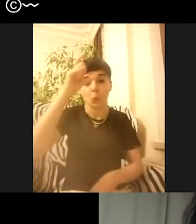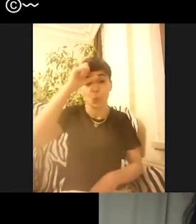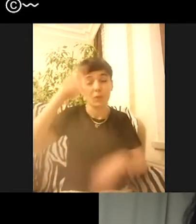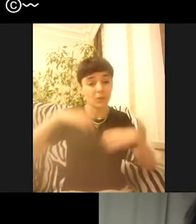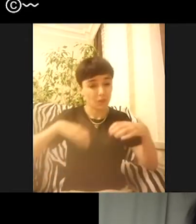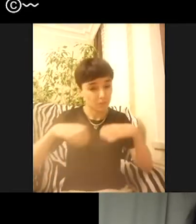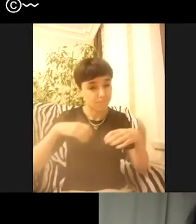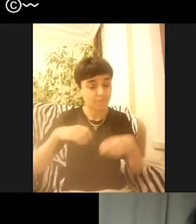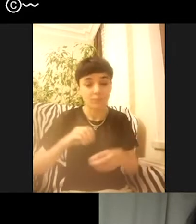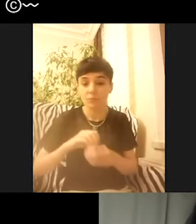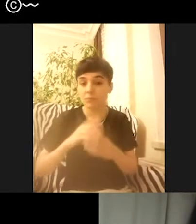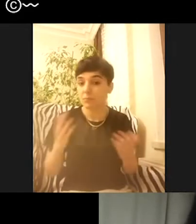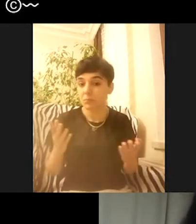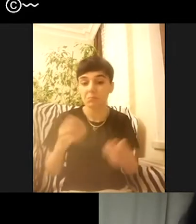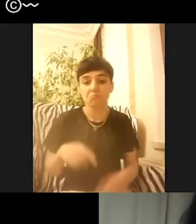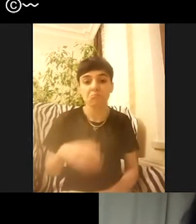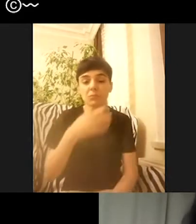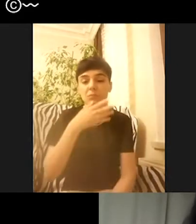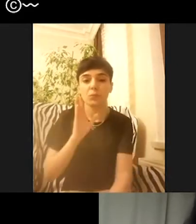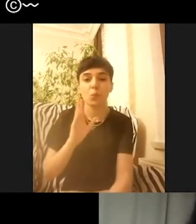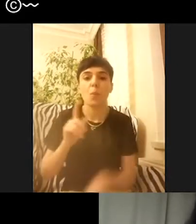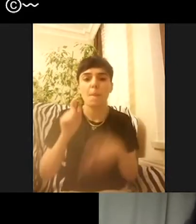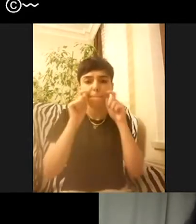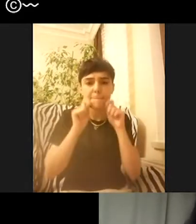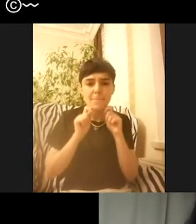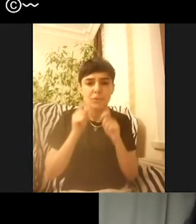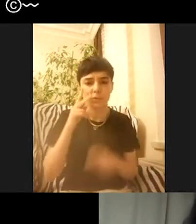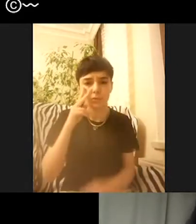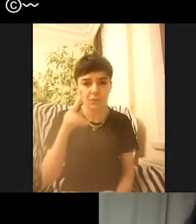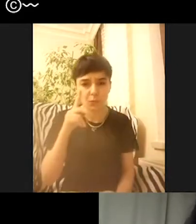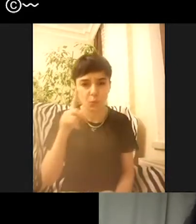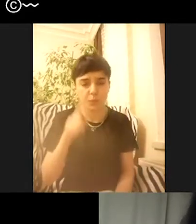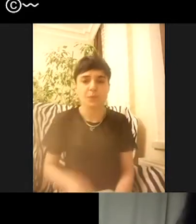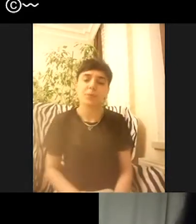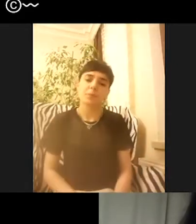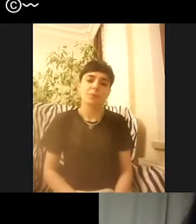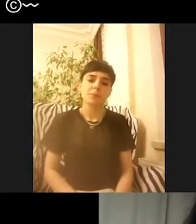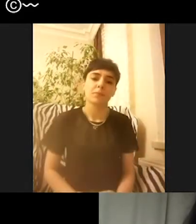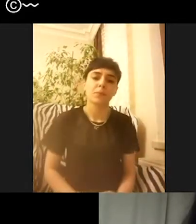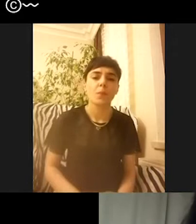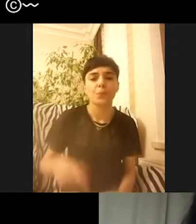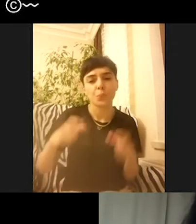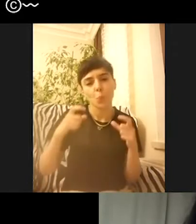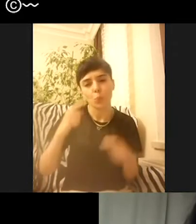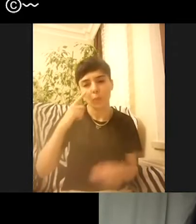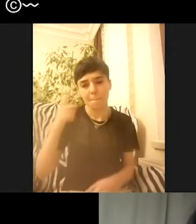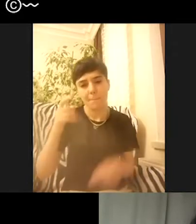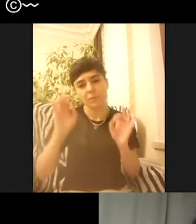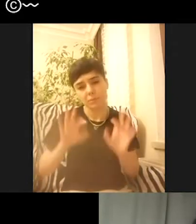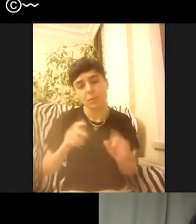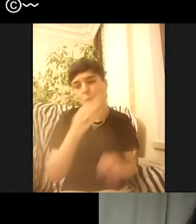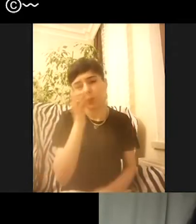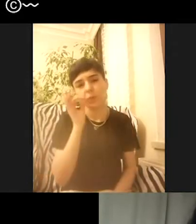that. So people very, very worried about, very upset and